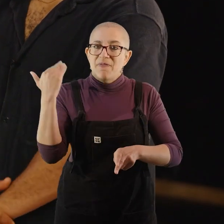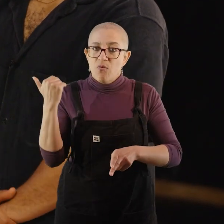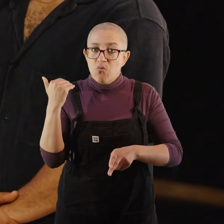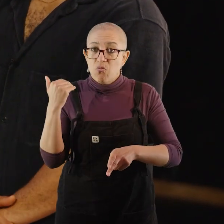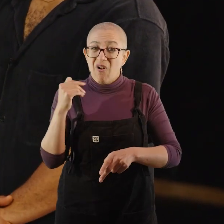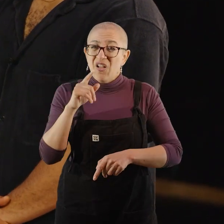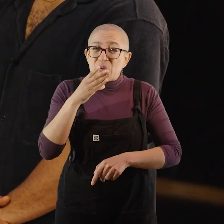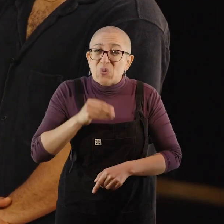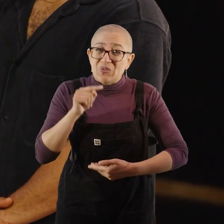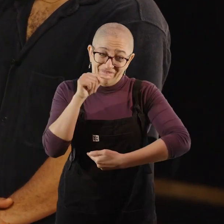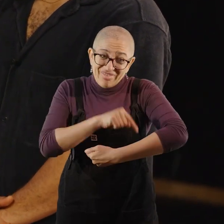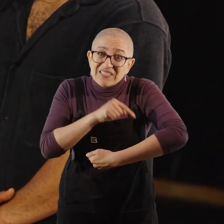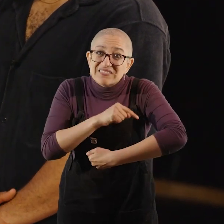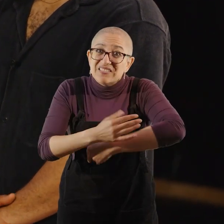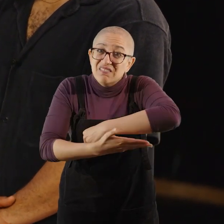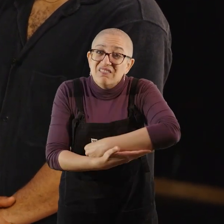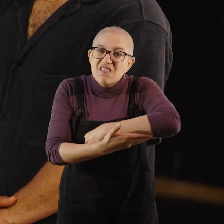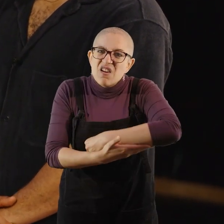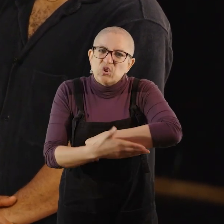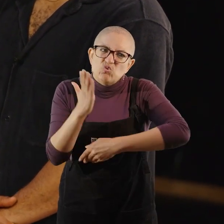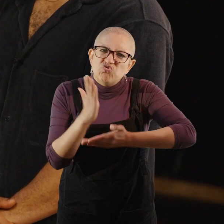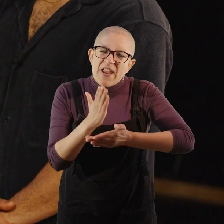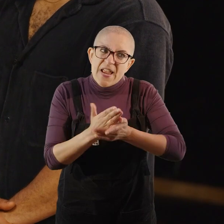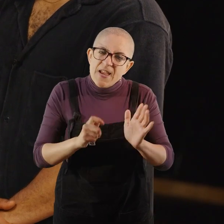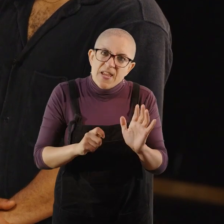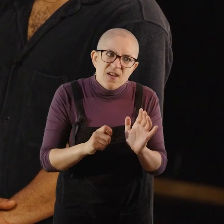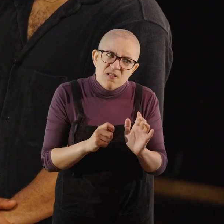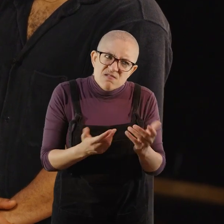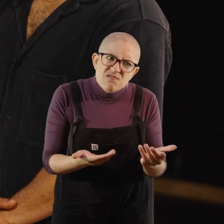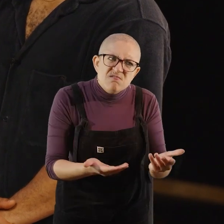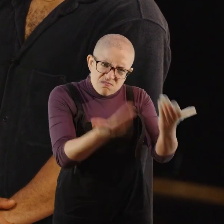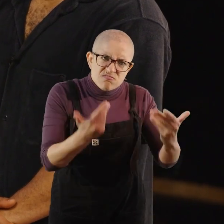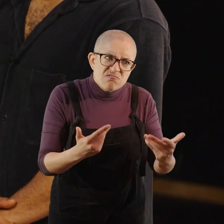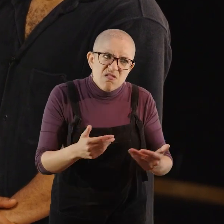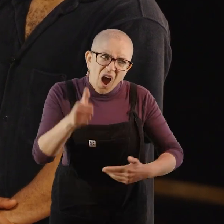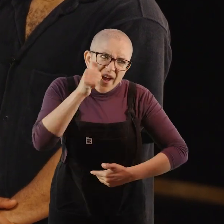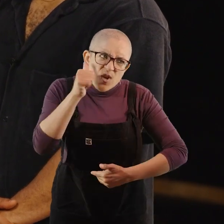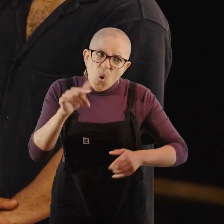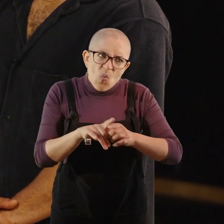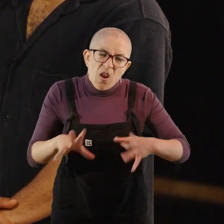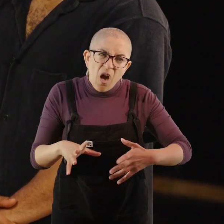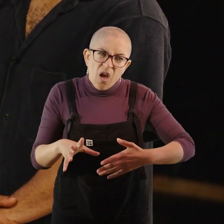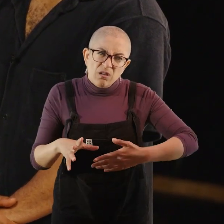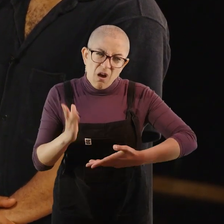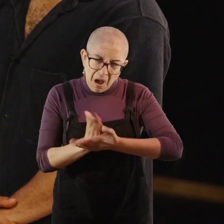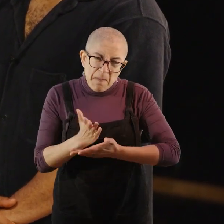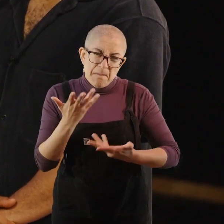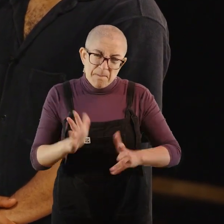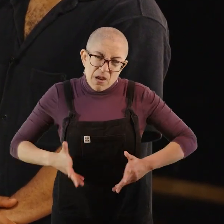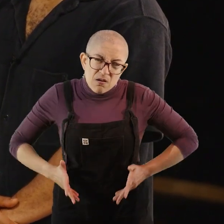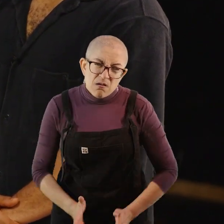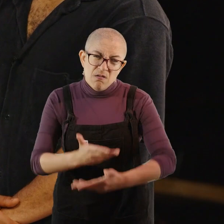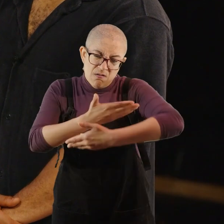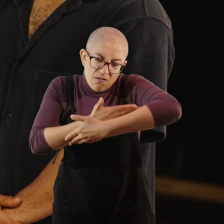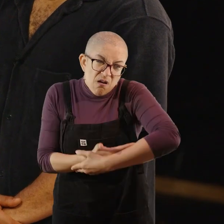to really sort of drive that knife in of, I understand what it's like to have had a baby and breastfed